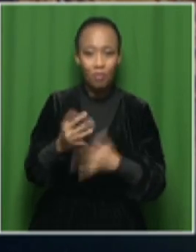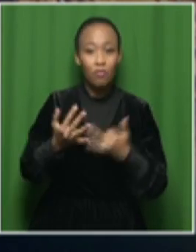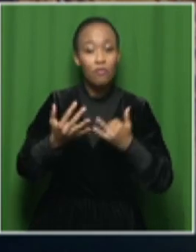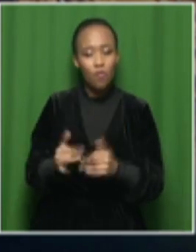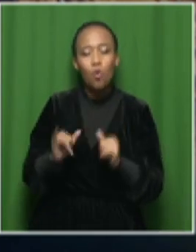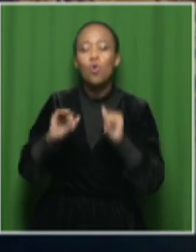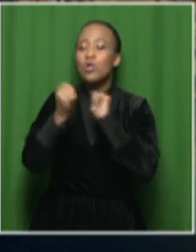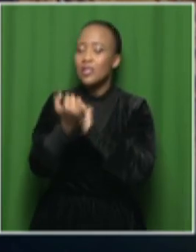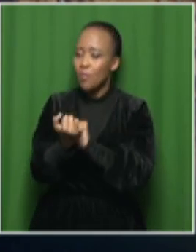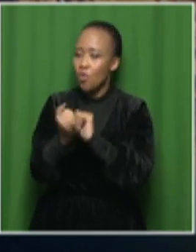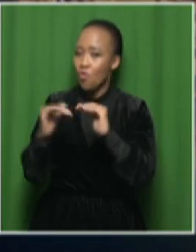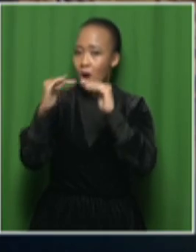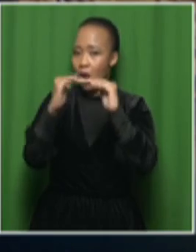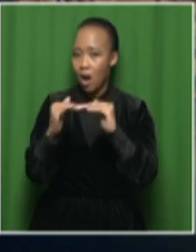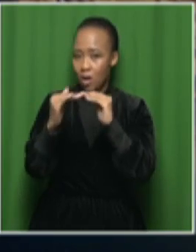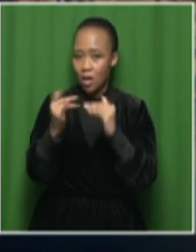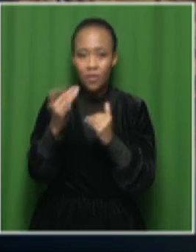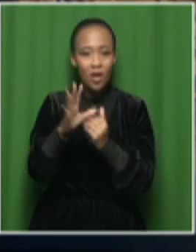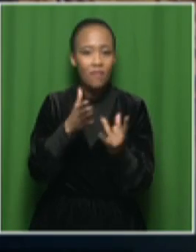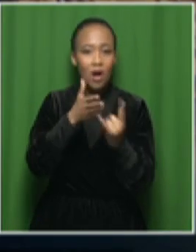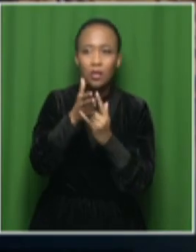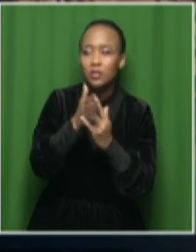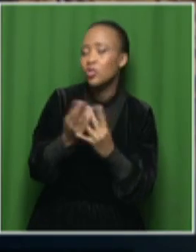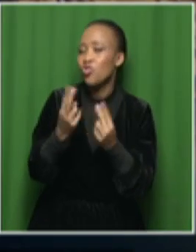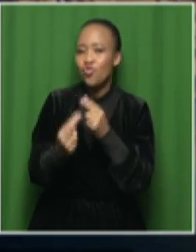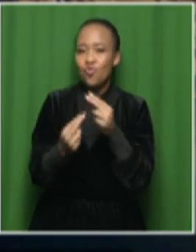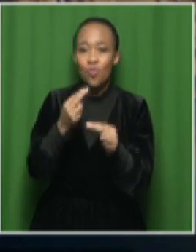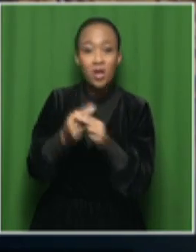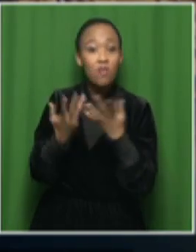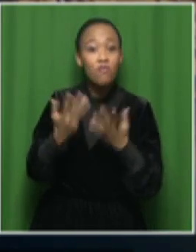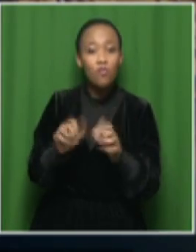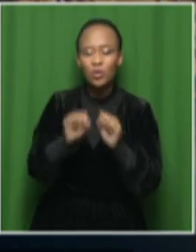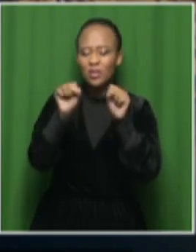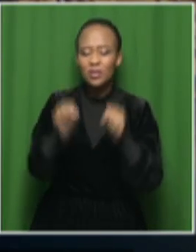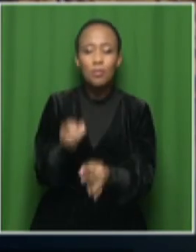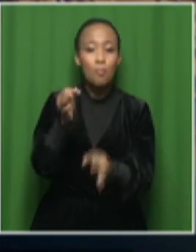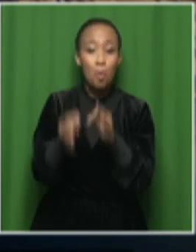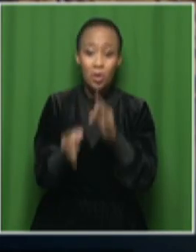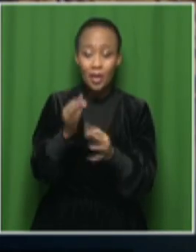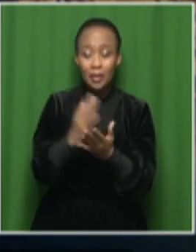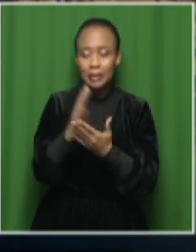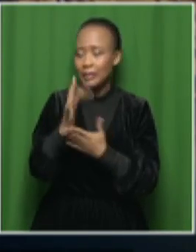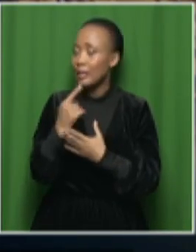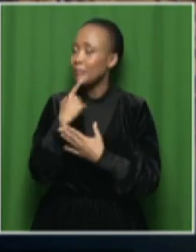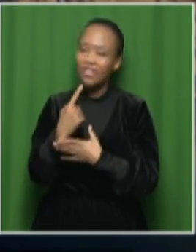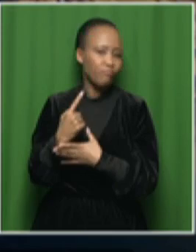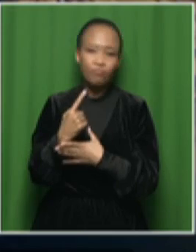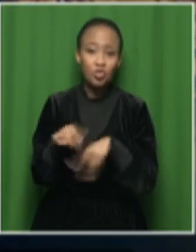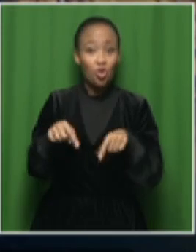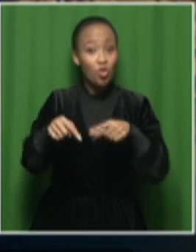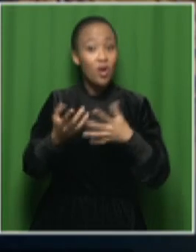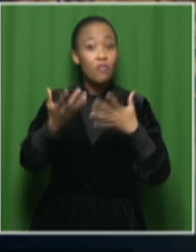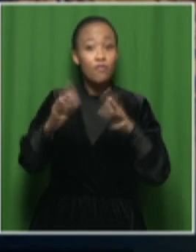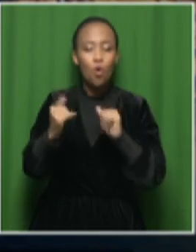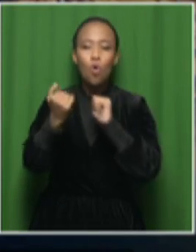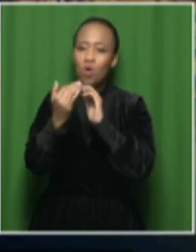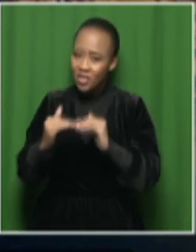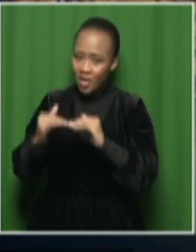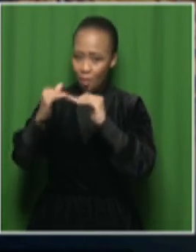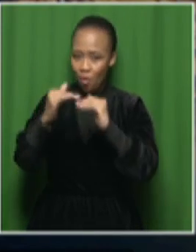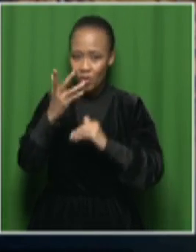renewal, bringing new actors and policies into the political system, others view it as a threat to a functioning democracy. So, contested issues